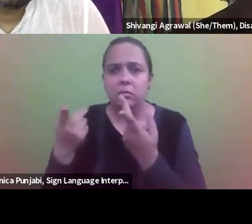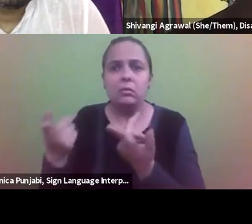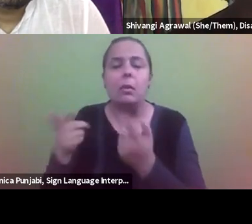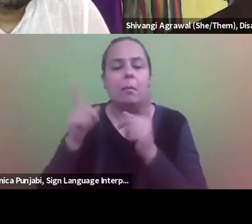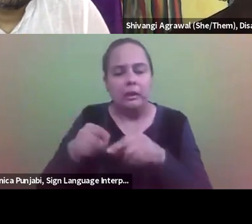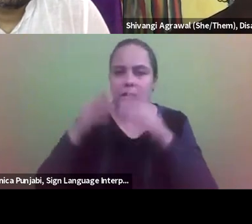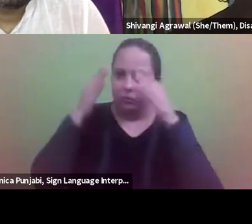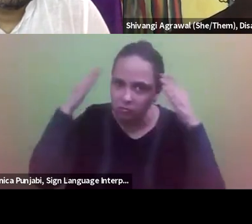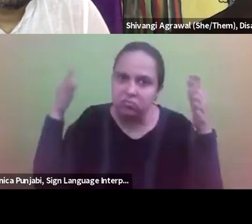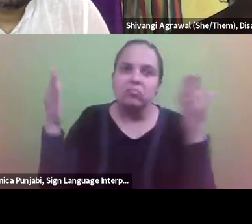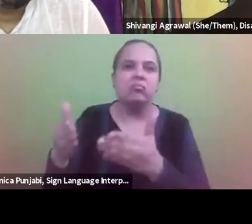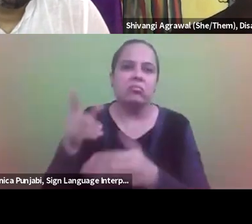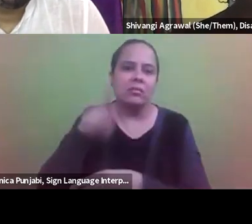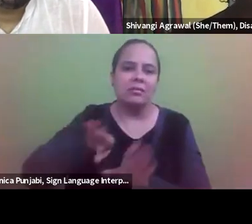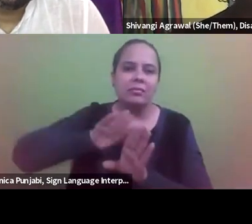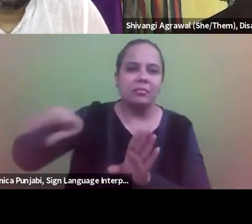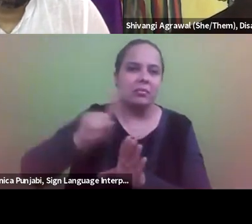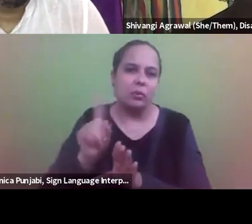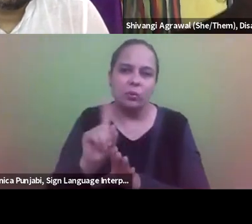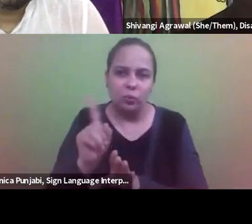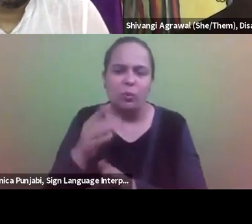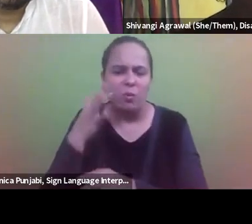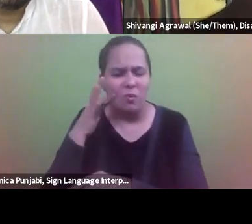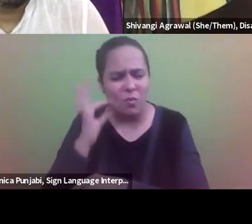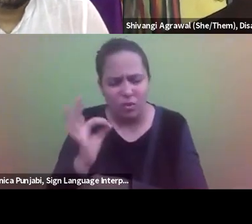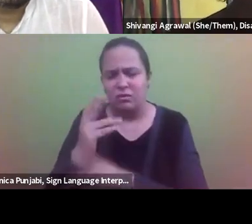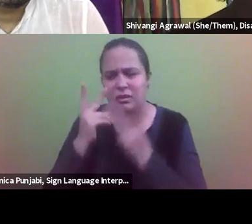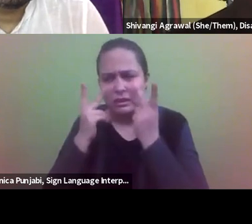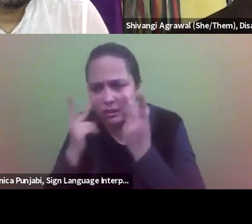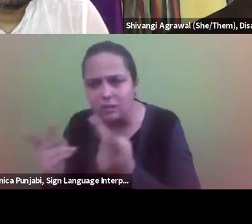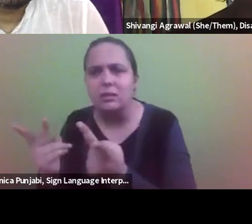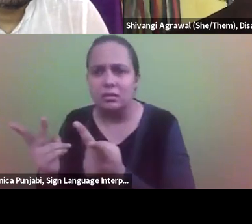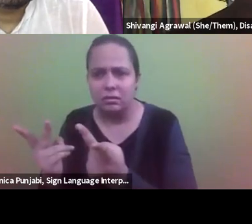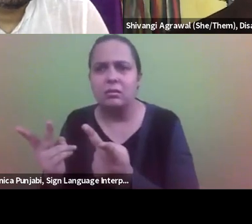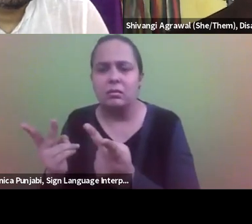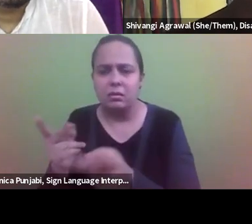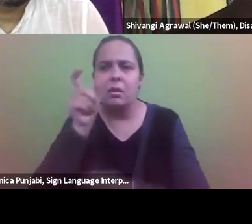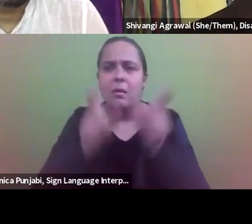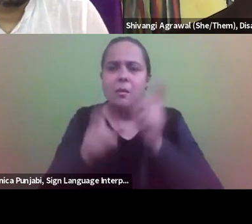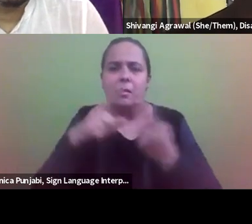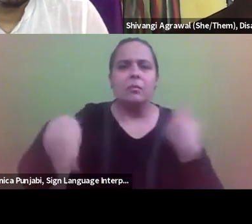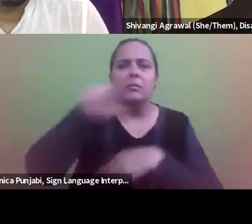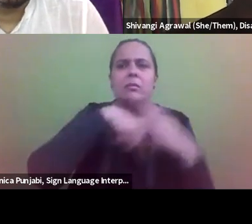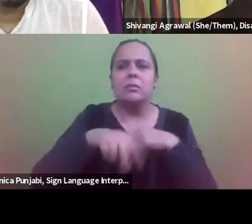important because there is a lot of like lack of personal interaction, like